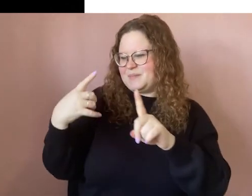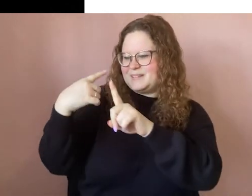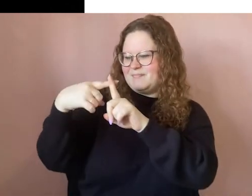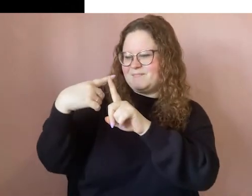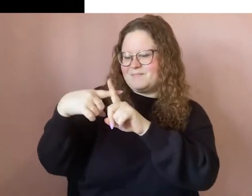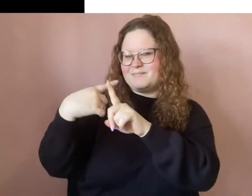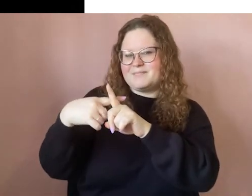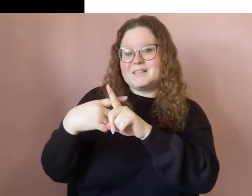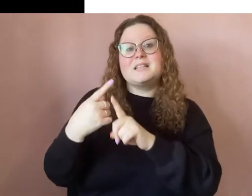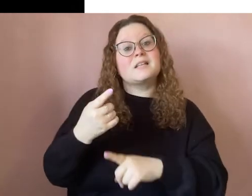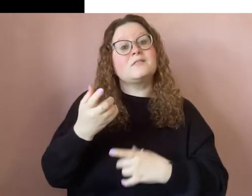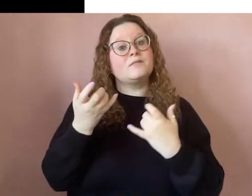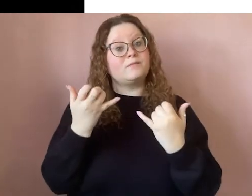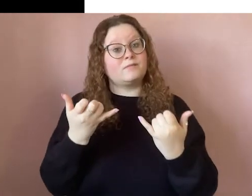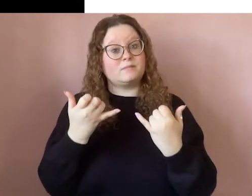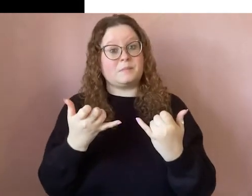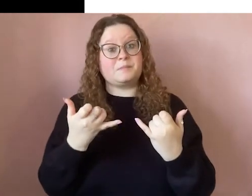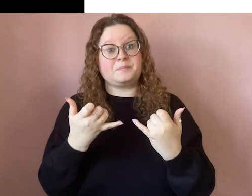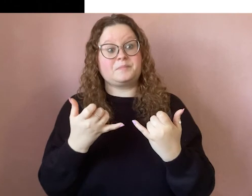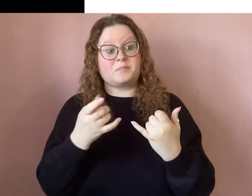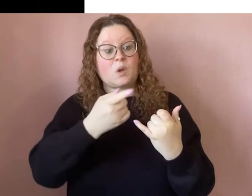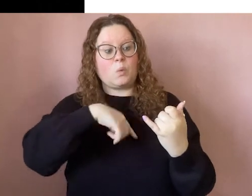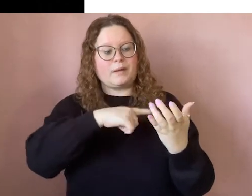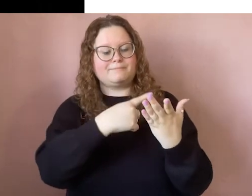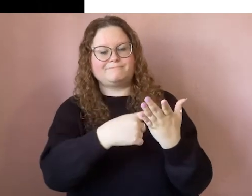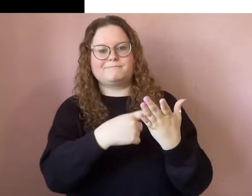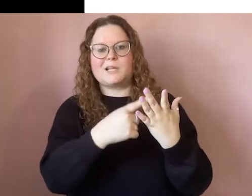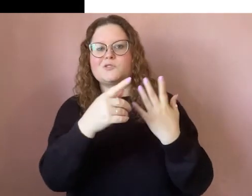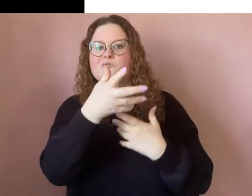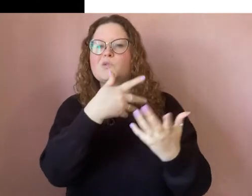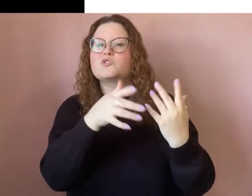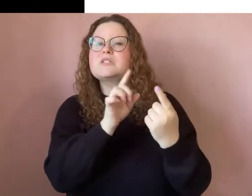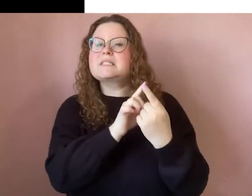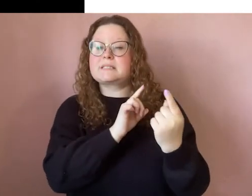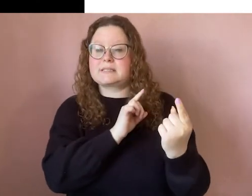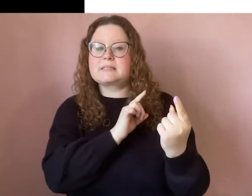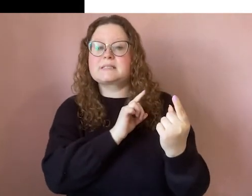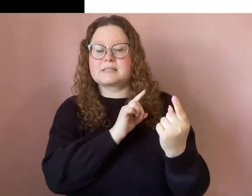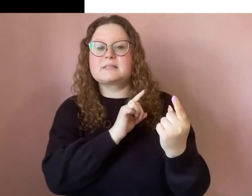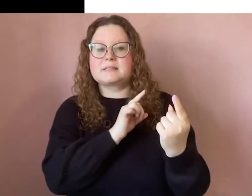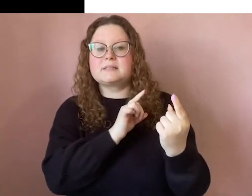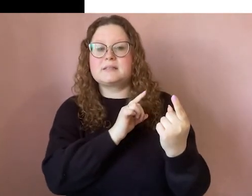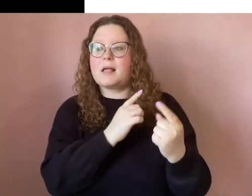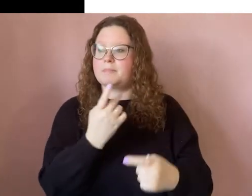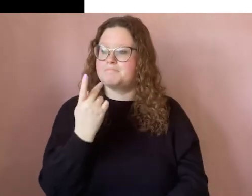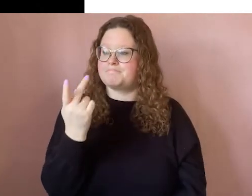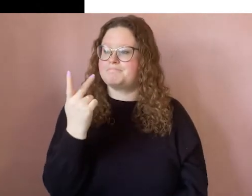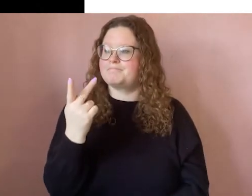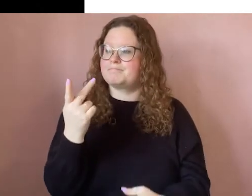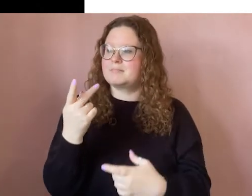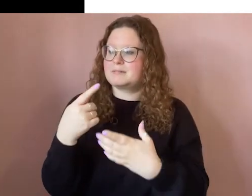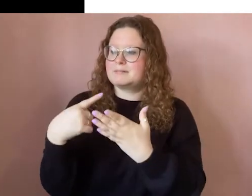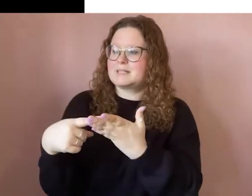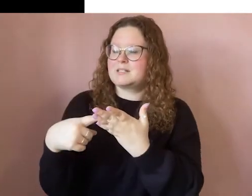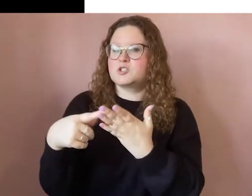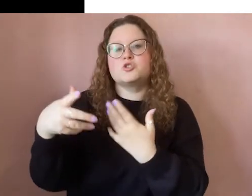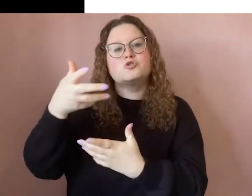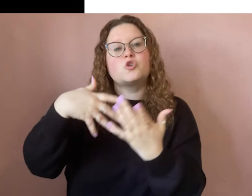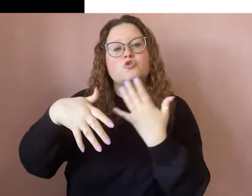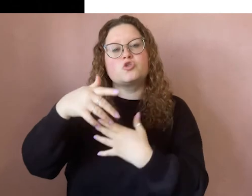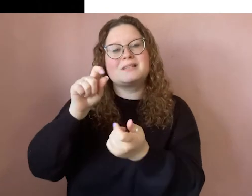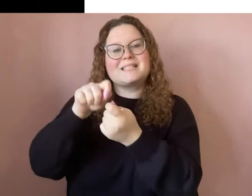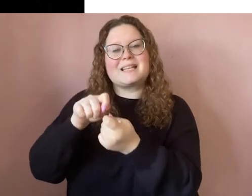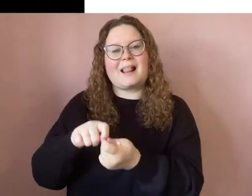our separation from our humanity. And we can live with that better if we understand